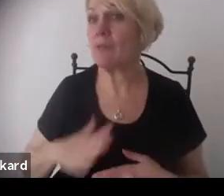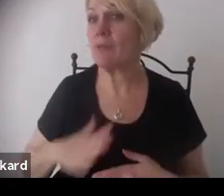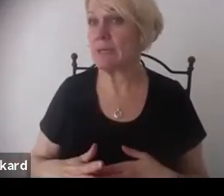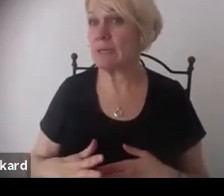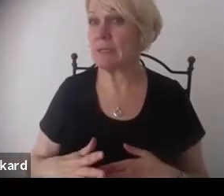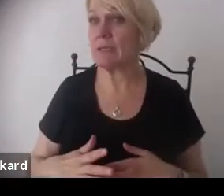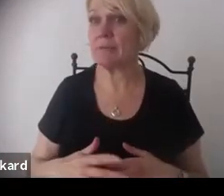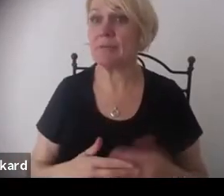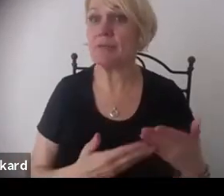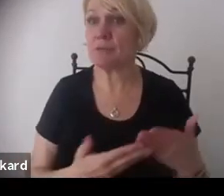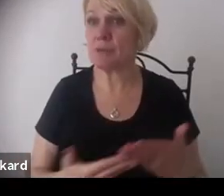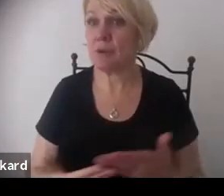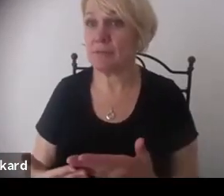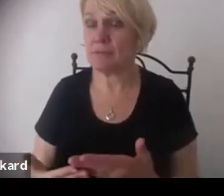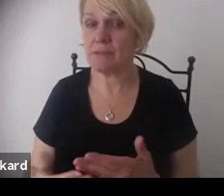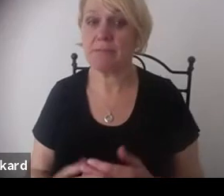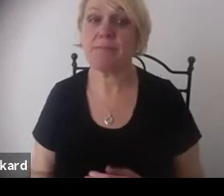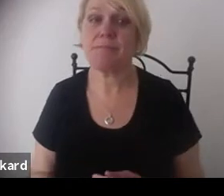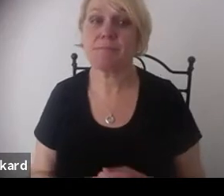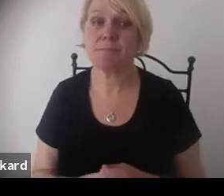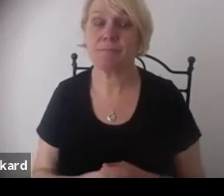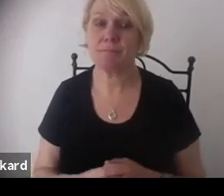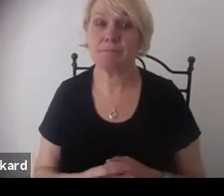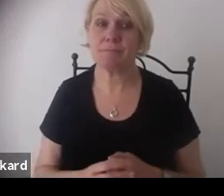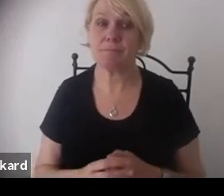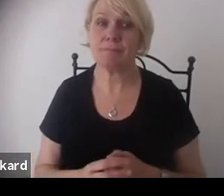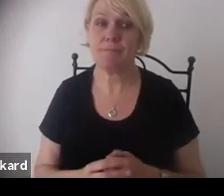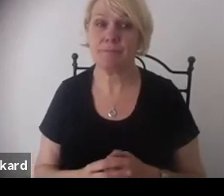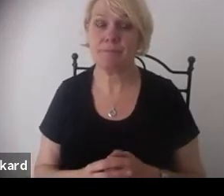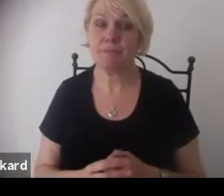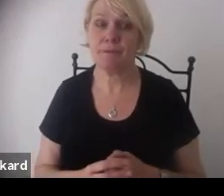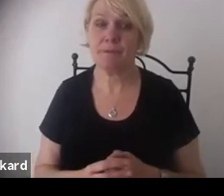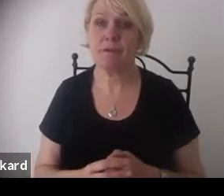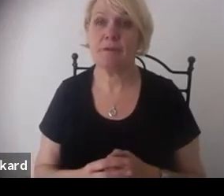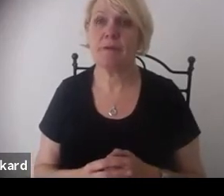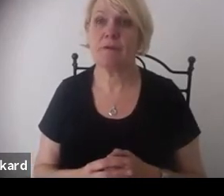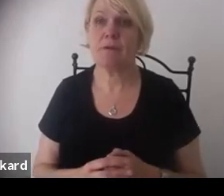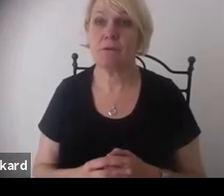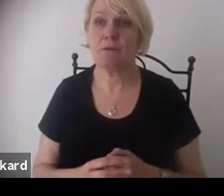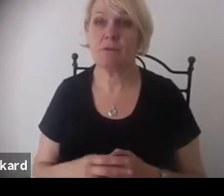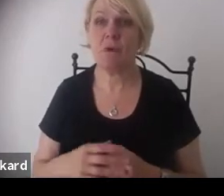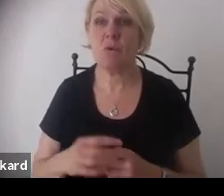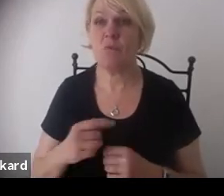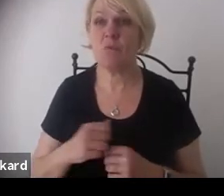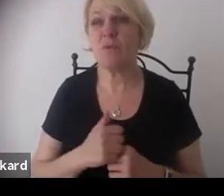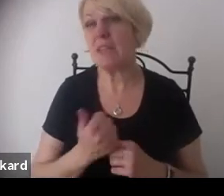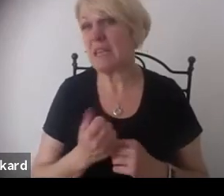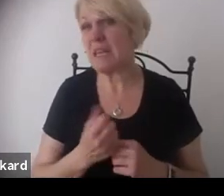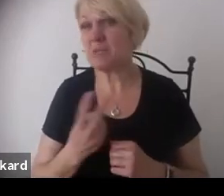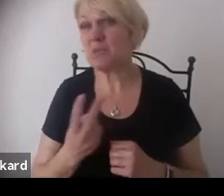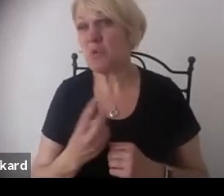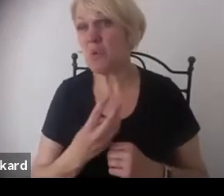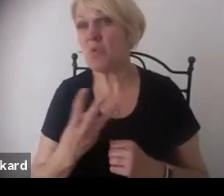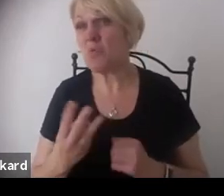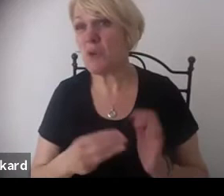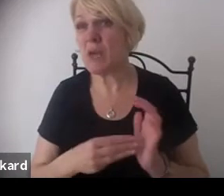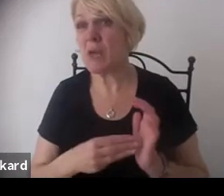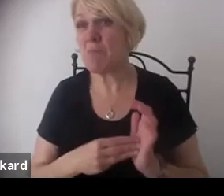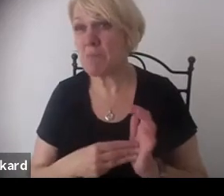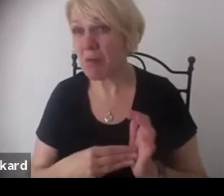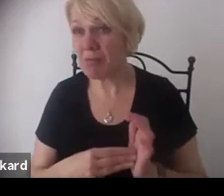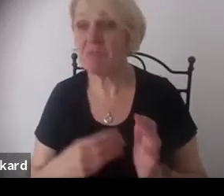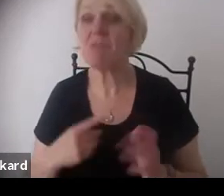expecting a larger increase over the coming months as more people are